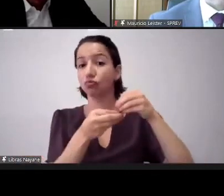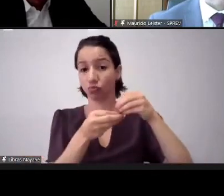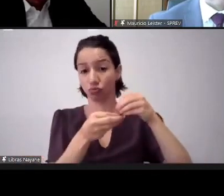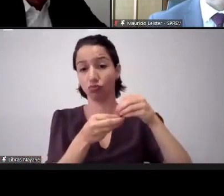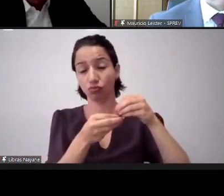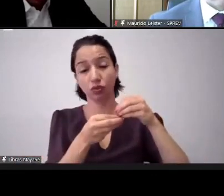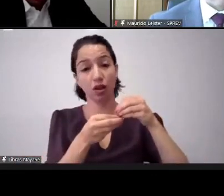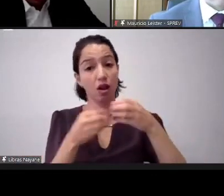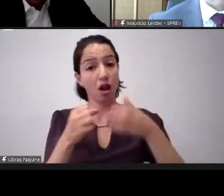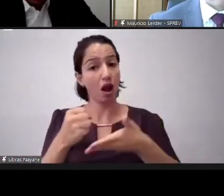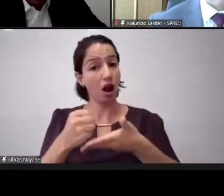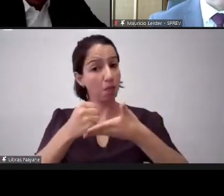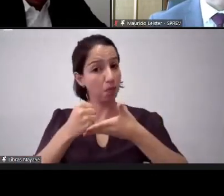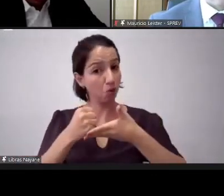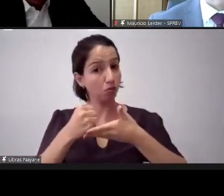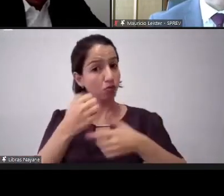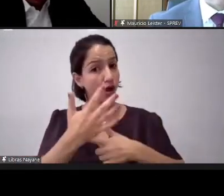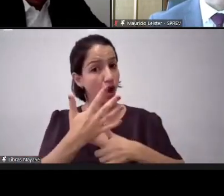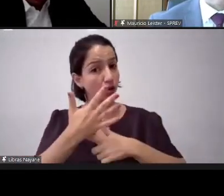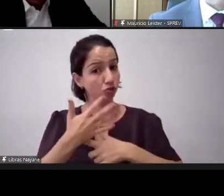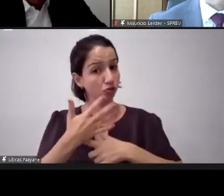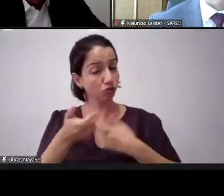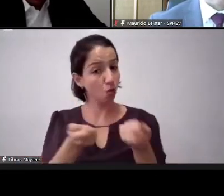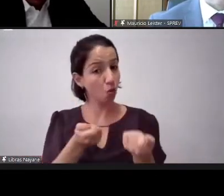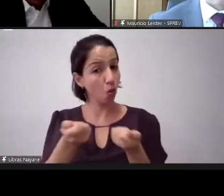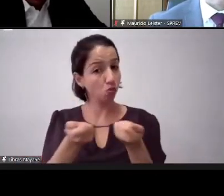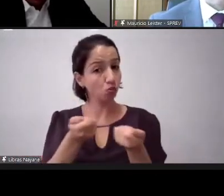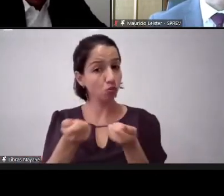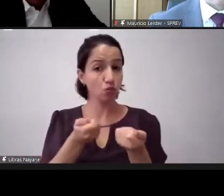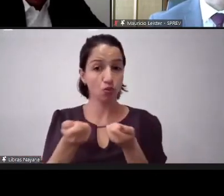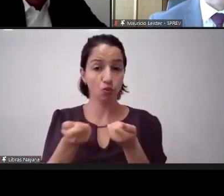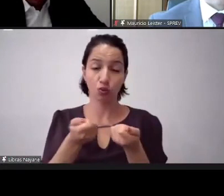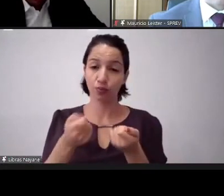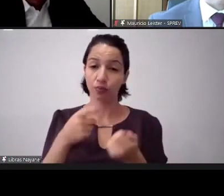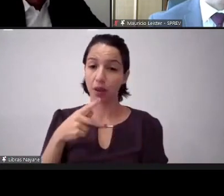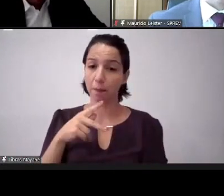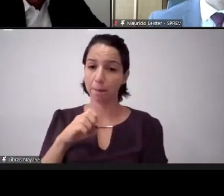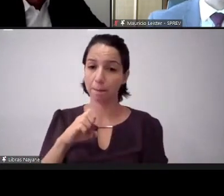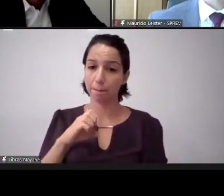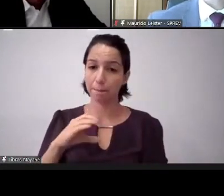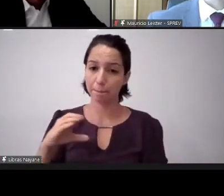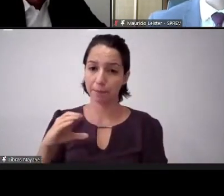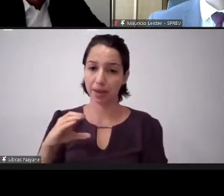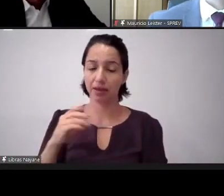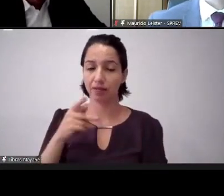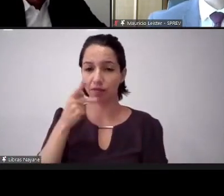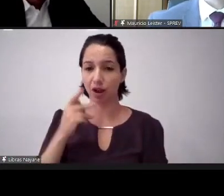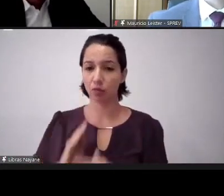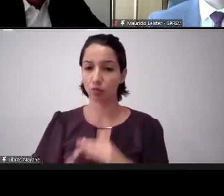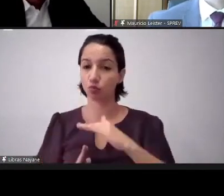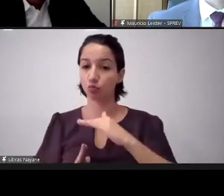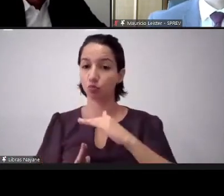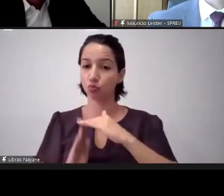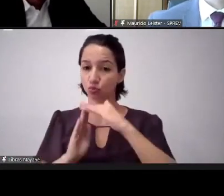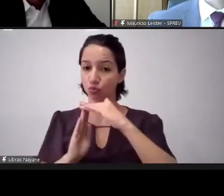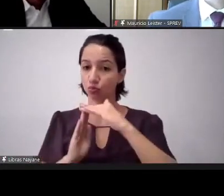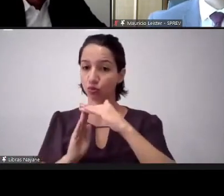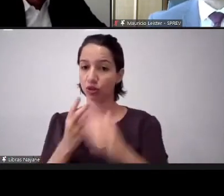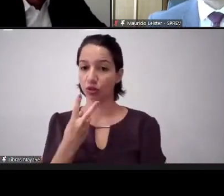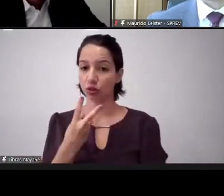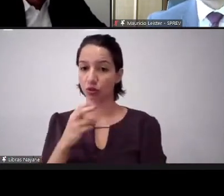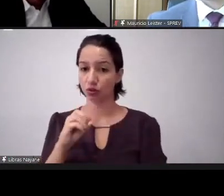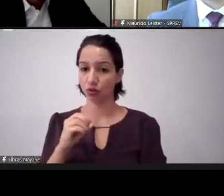in 2016 to keep the expenses or the budget under control. This cap